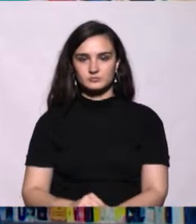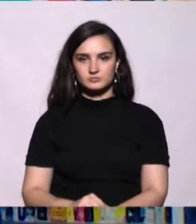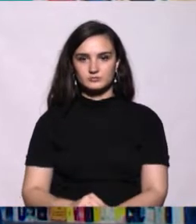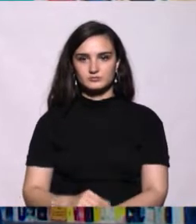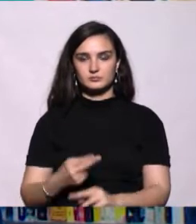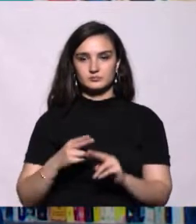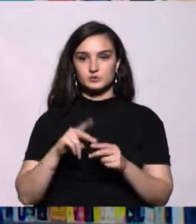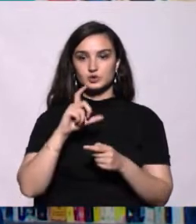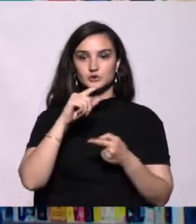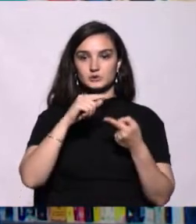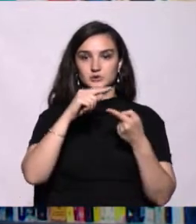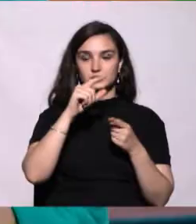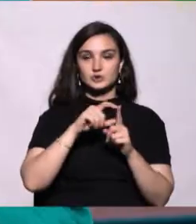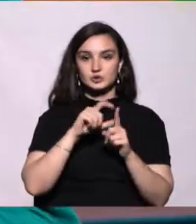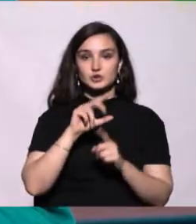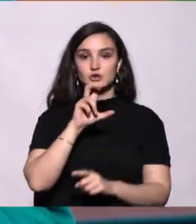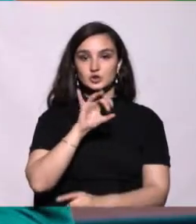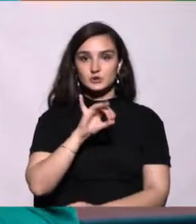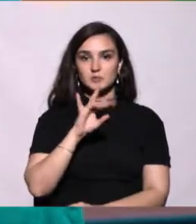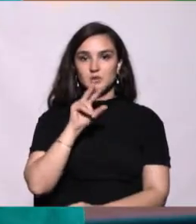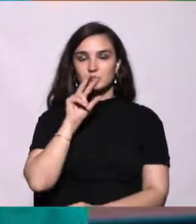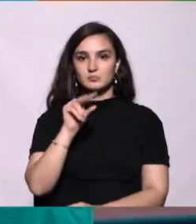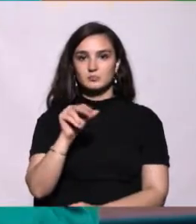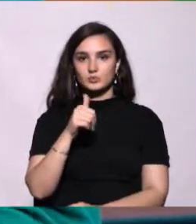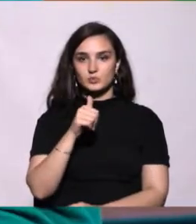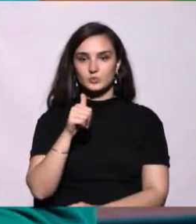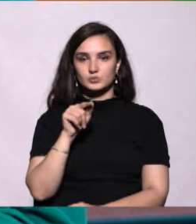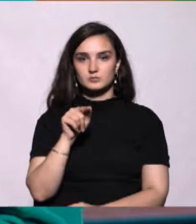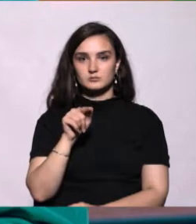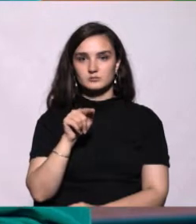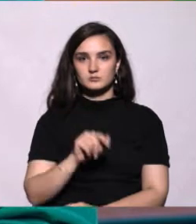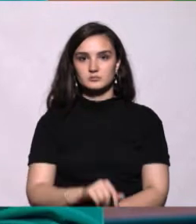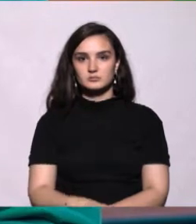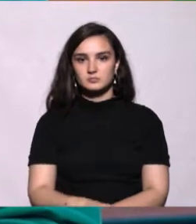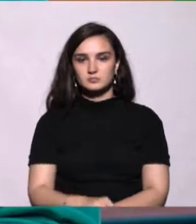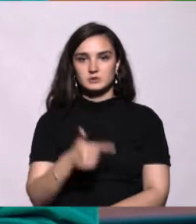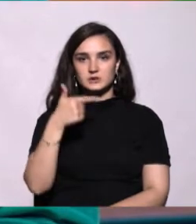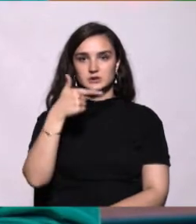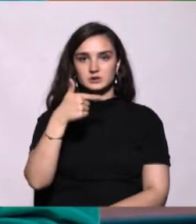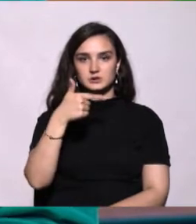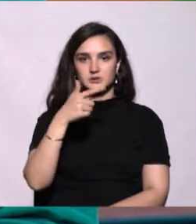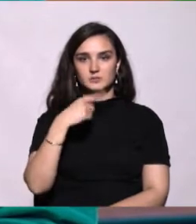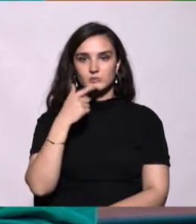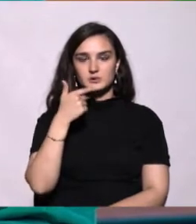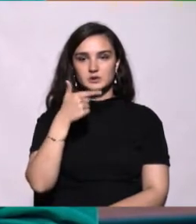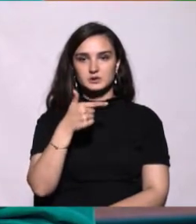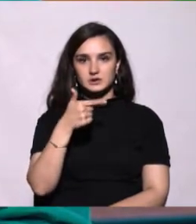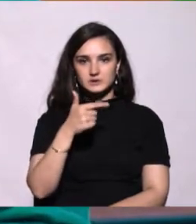G, but in the word we pronounce this letter as G.